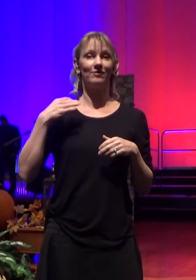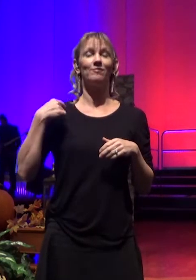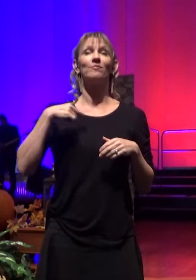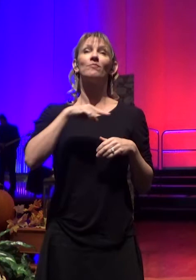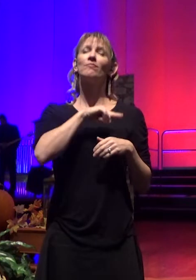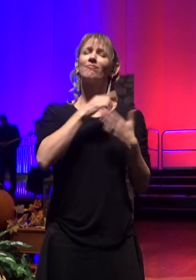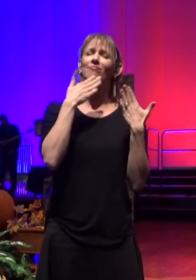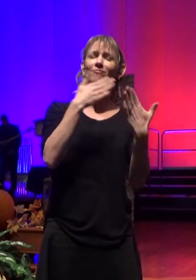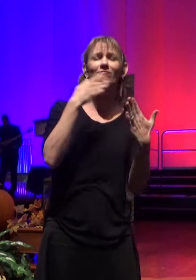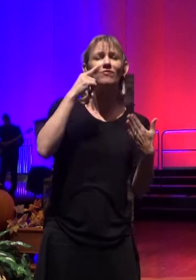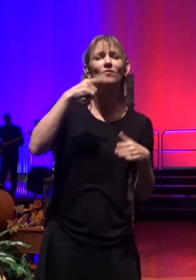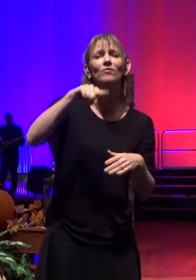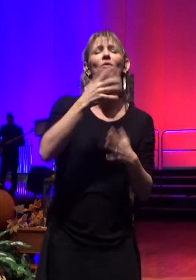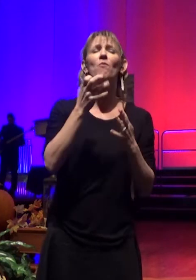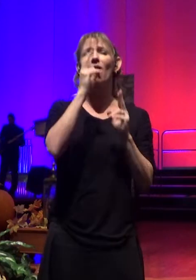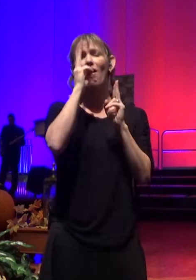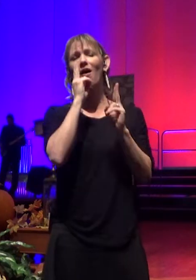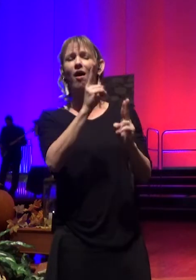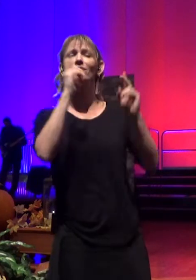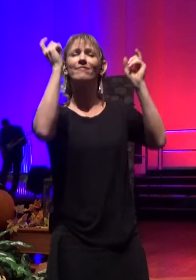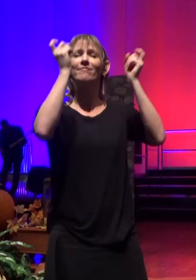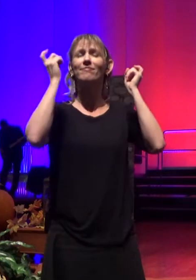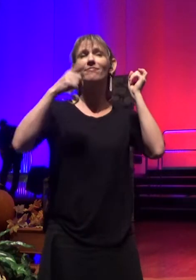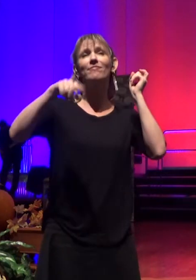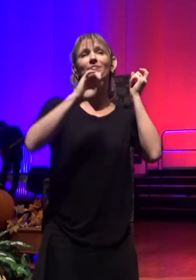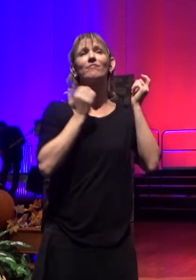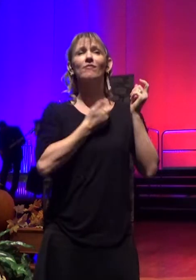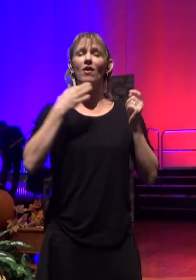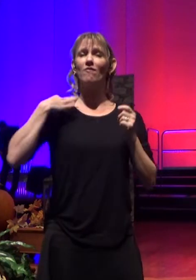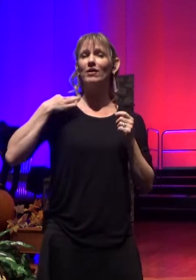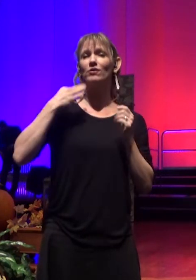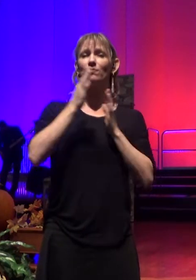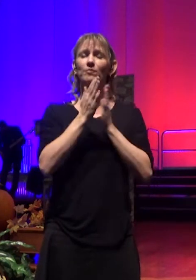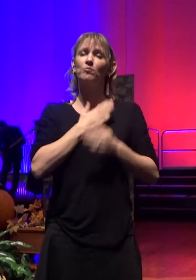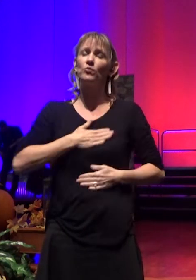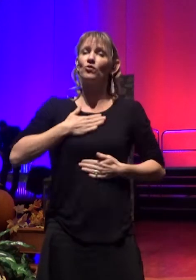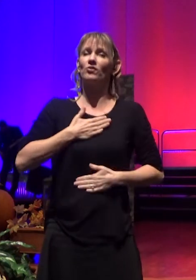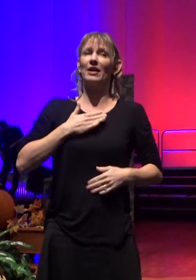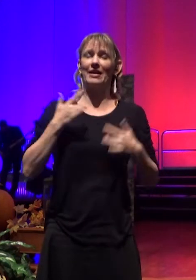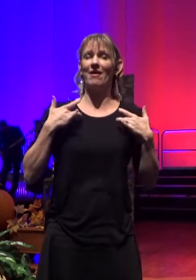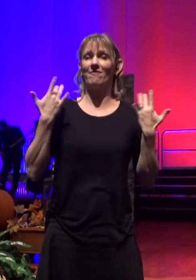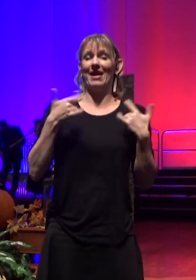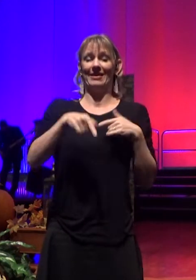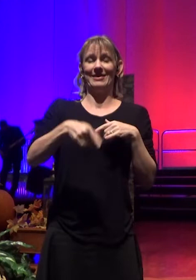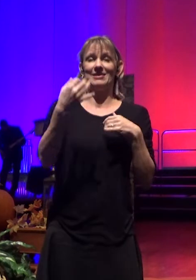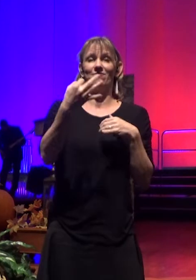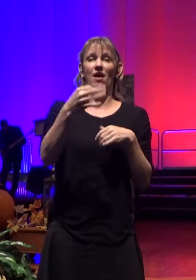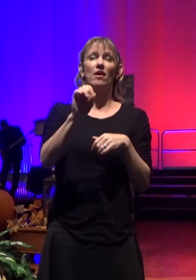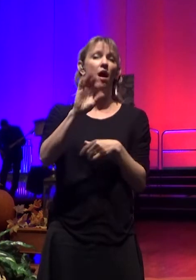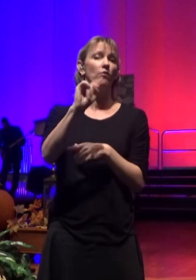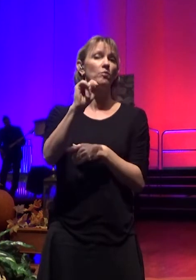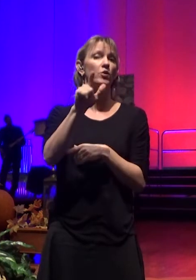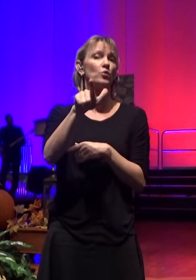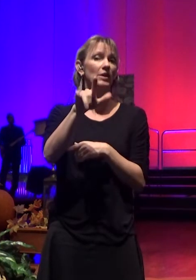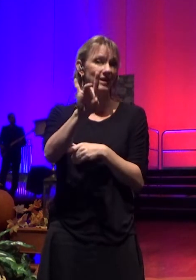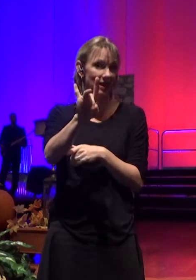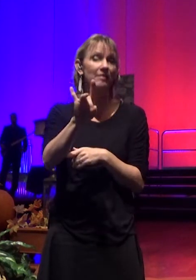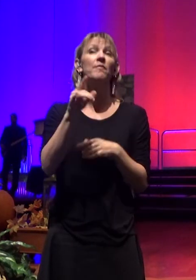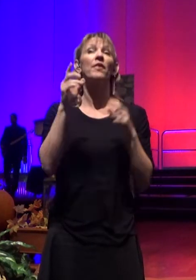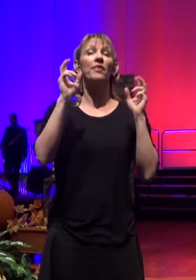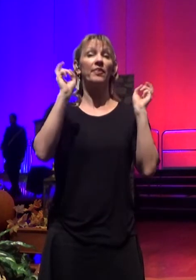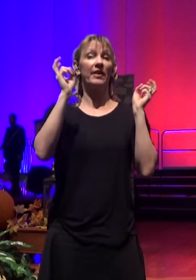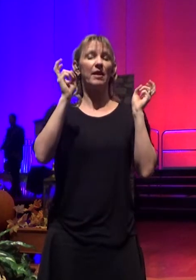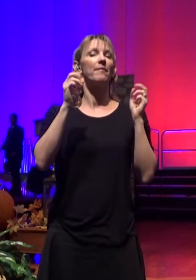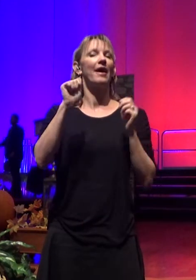Volunteers, we are so grateful for you, and we want to honor and celebrate you at our Volunteer Appreciation event this Friday, October 28th.